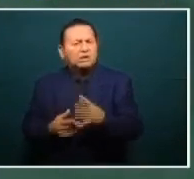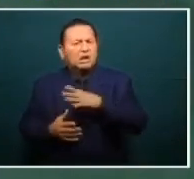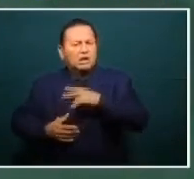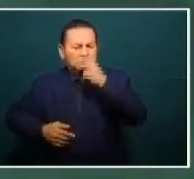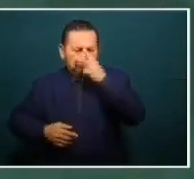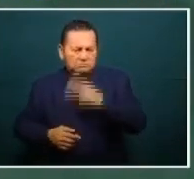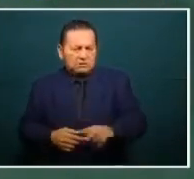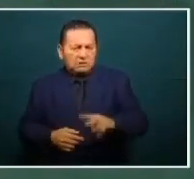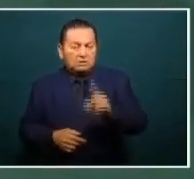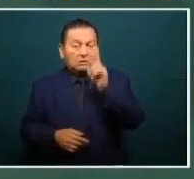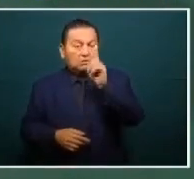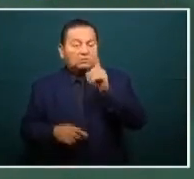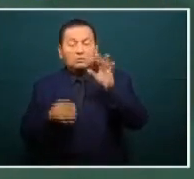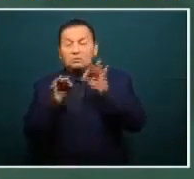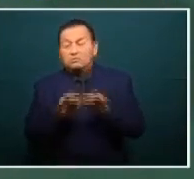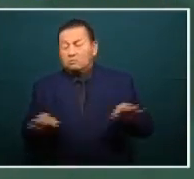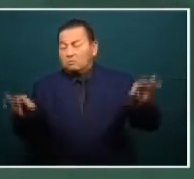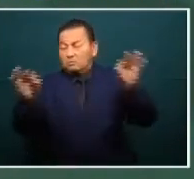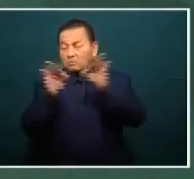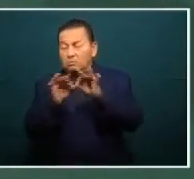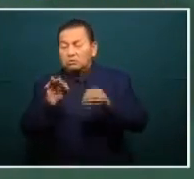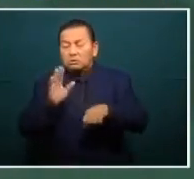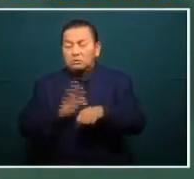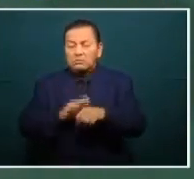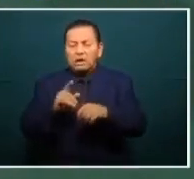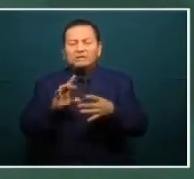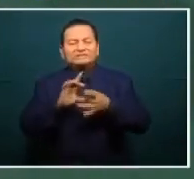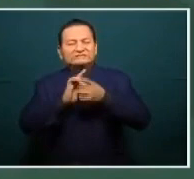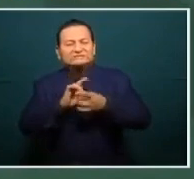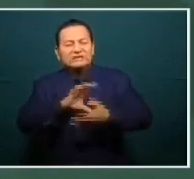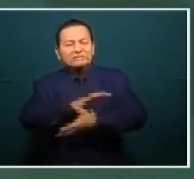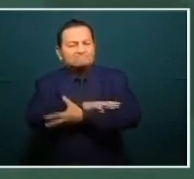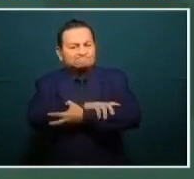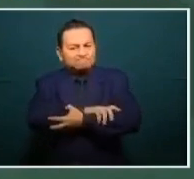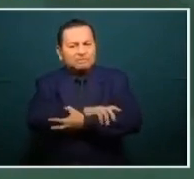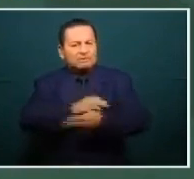that we've had lots of recognition.